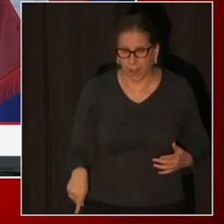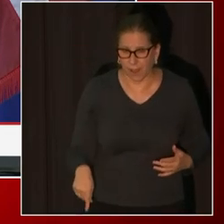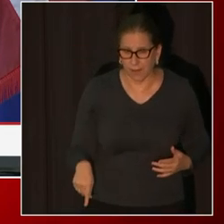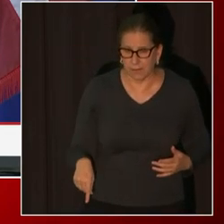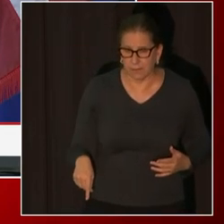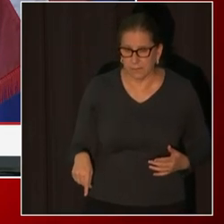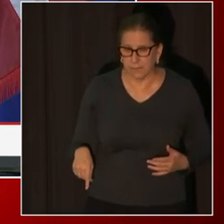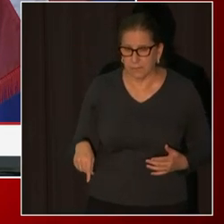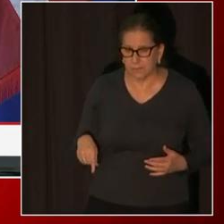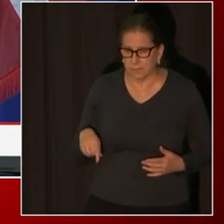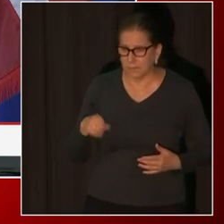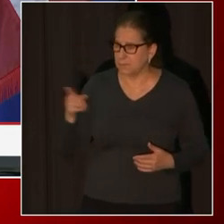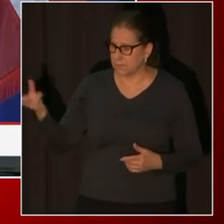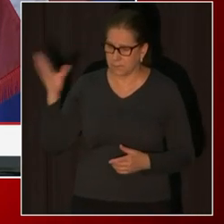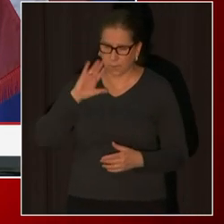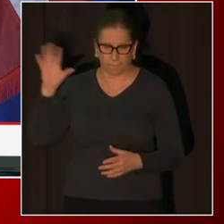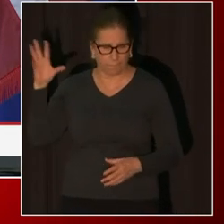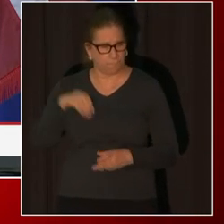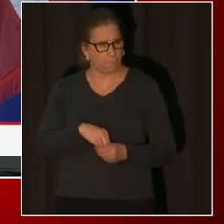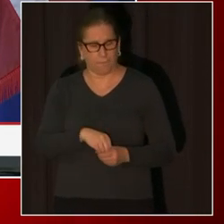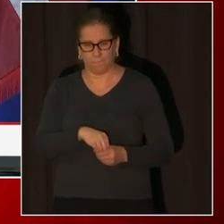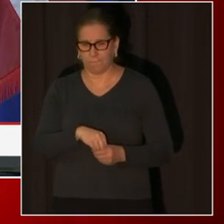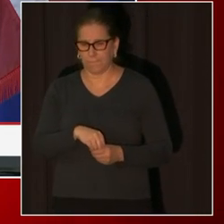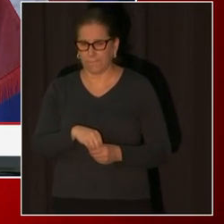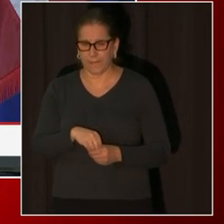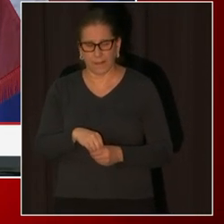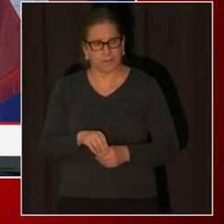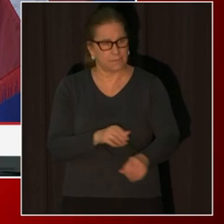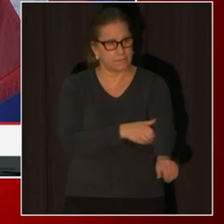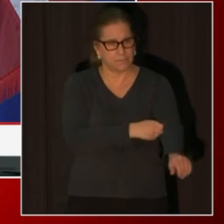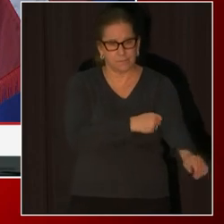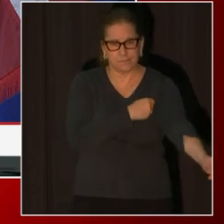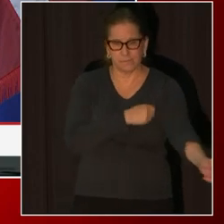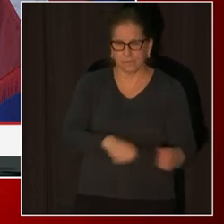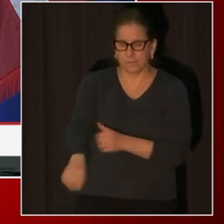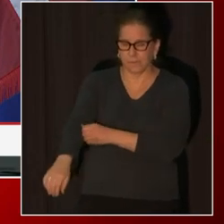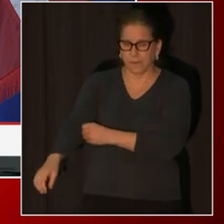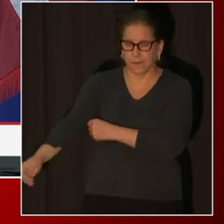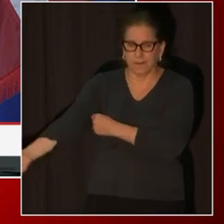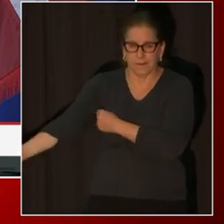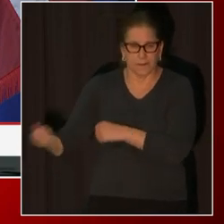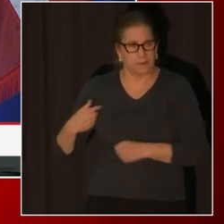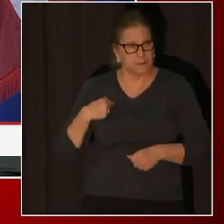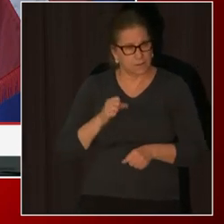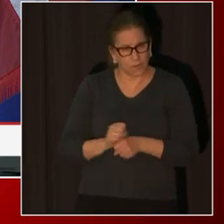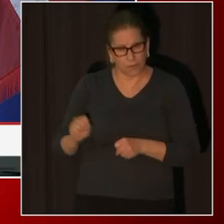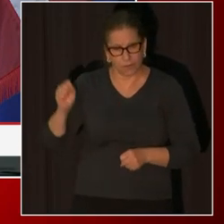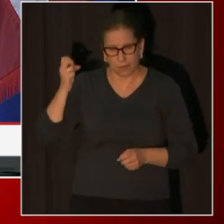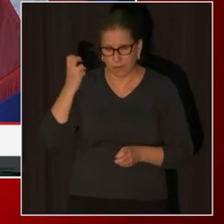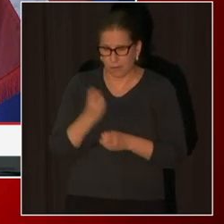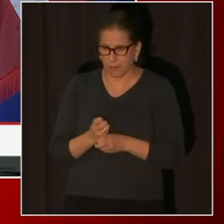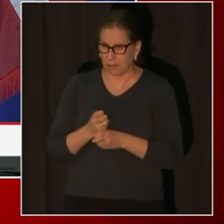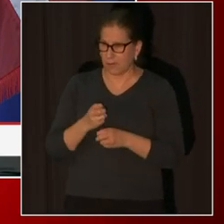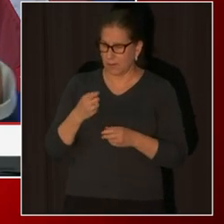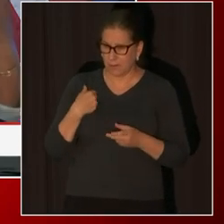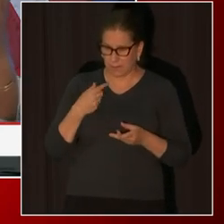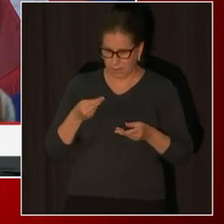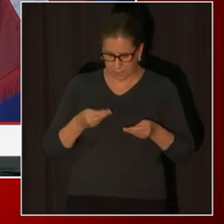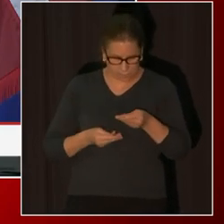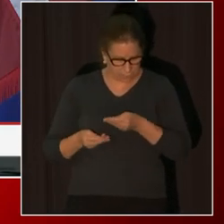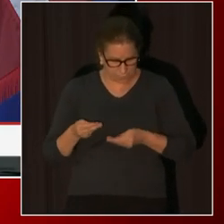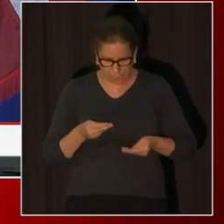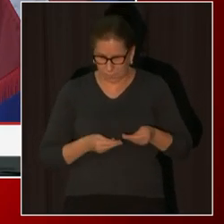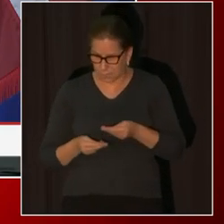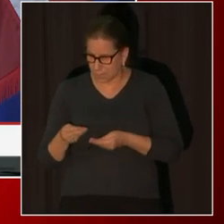economy improves. And we have made every effort in this budget to maintain the stability of our workforce. I was asked